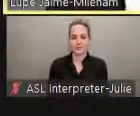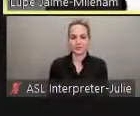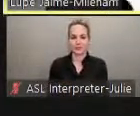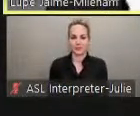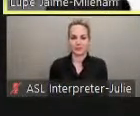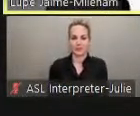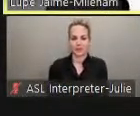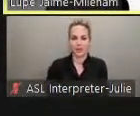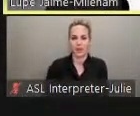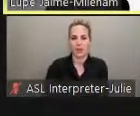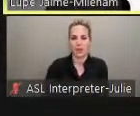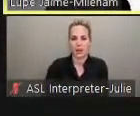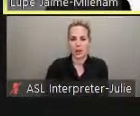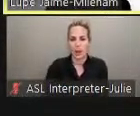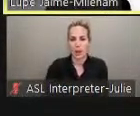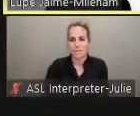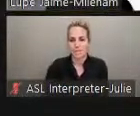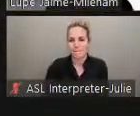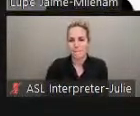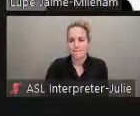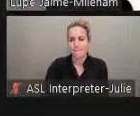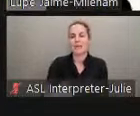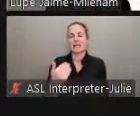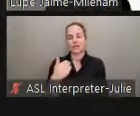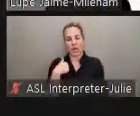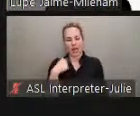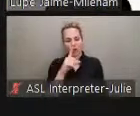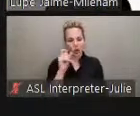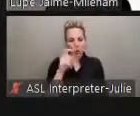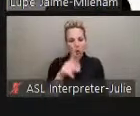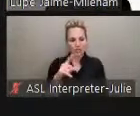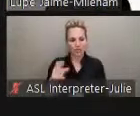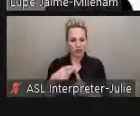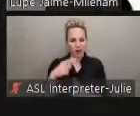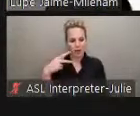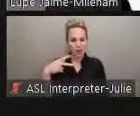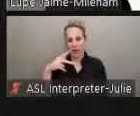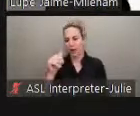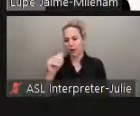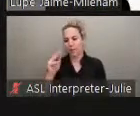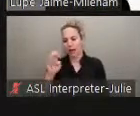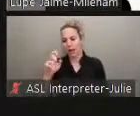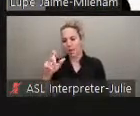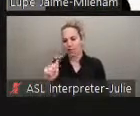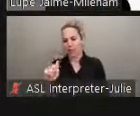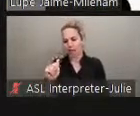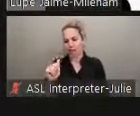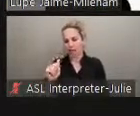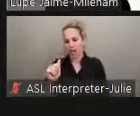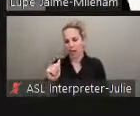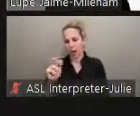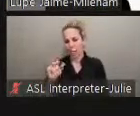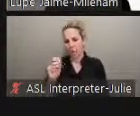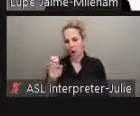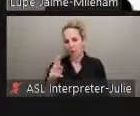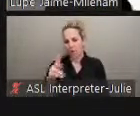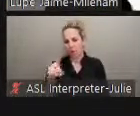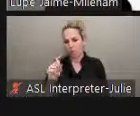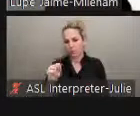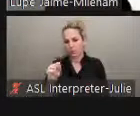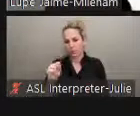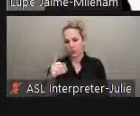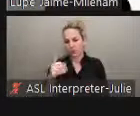Jigna? Yes, we have a question from Pamela Cotton Roberts. Pamela, can you unmute